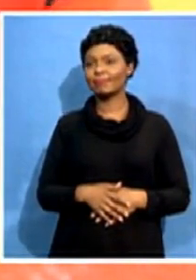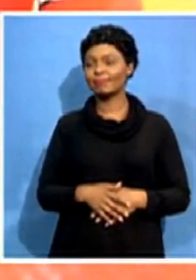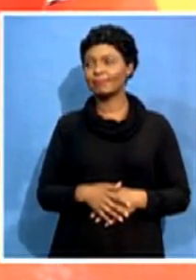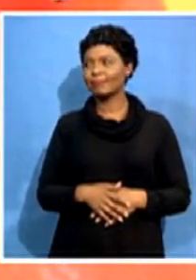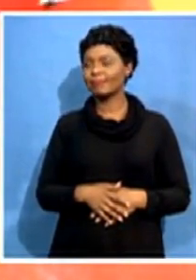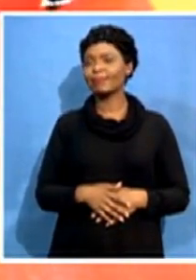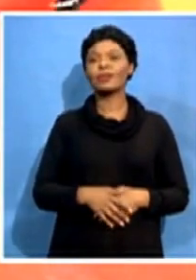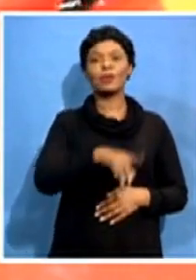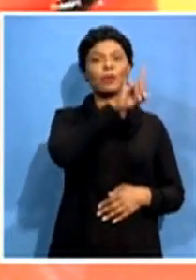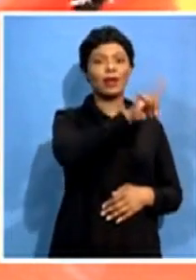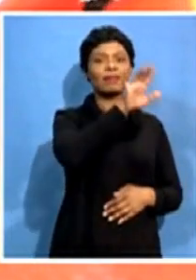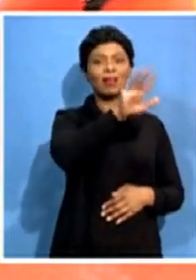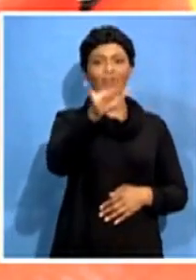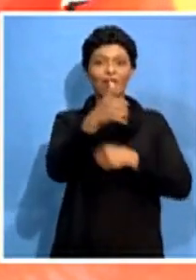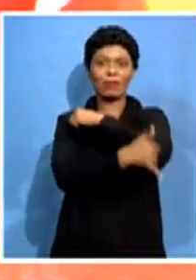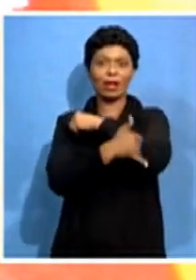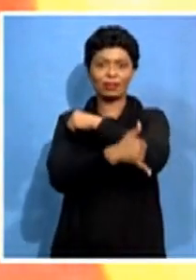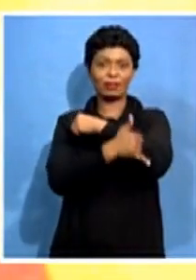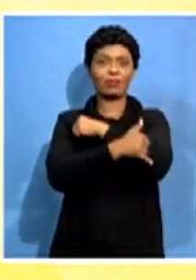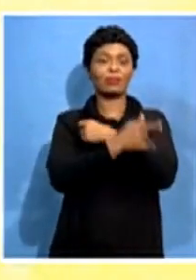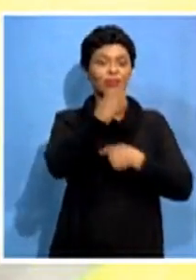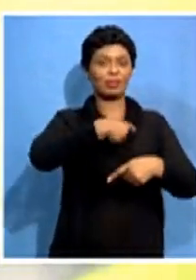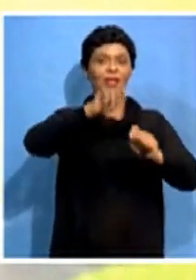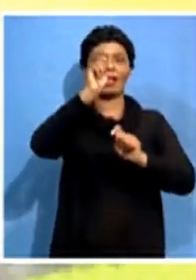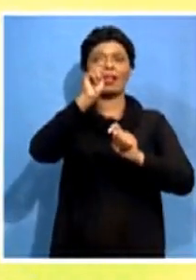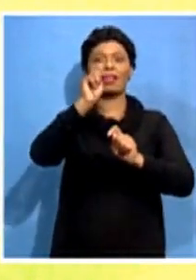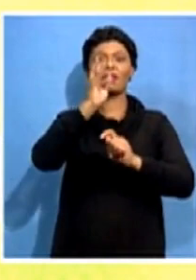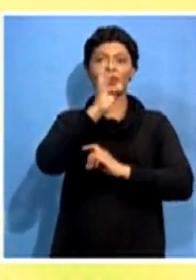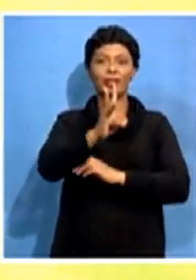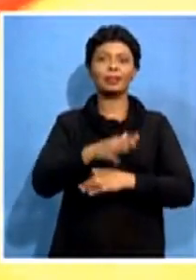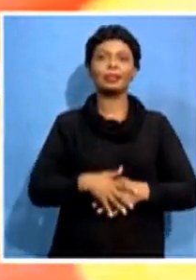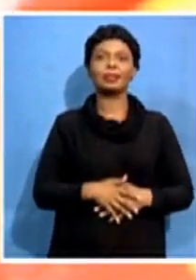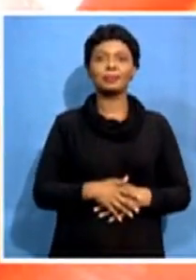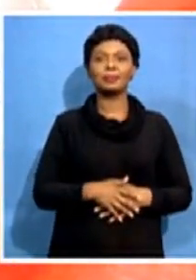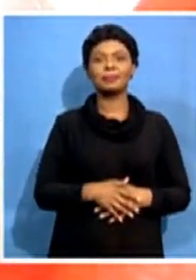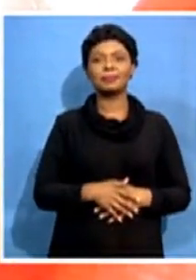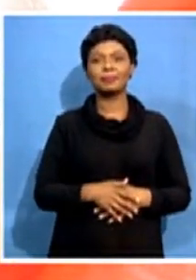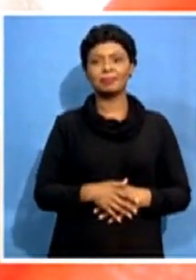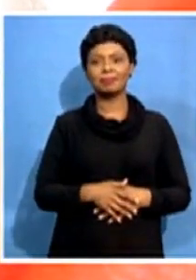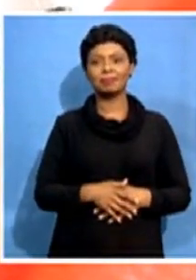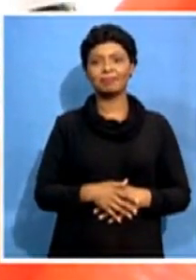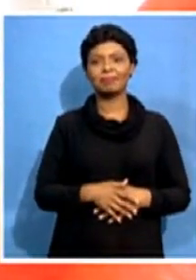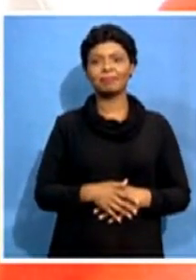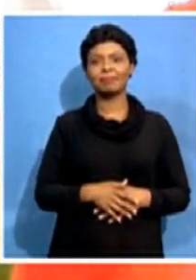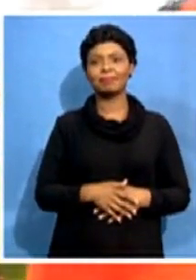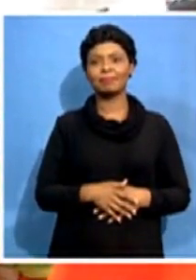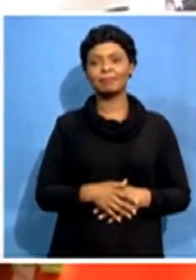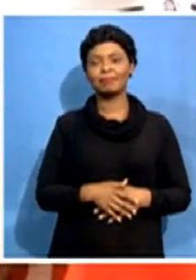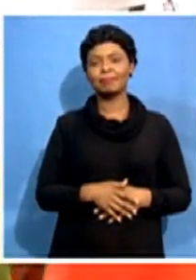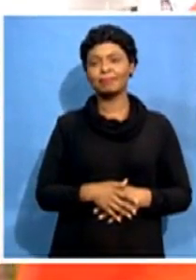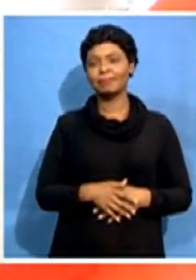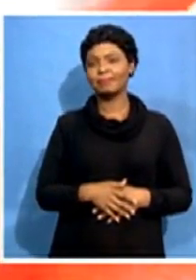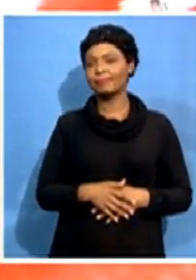155 countries. Yeah, we should take that. So you're making me believe that I set too low a target for you now.